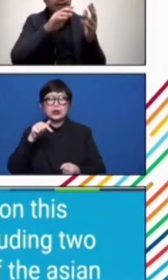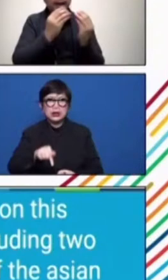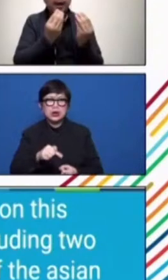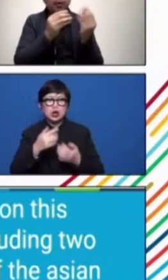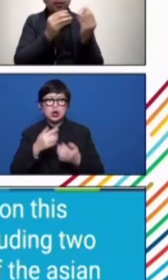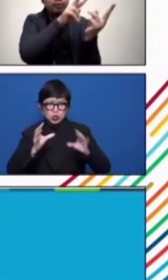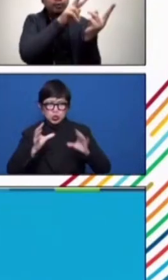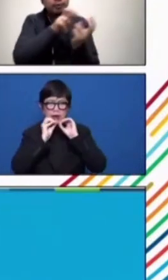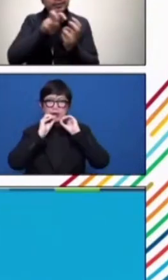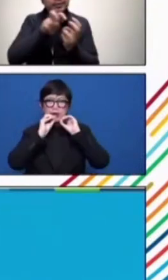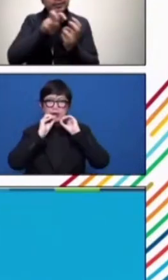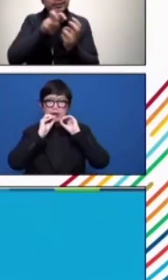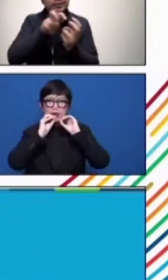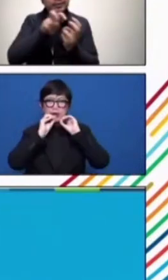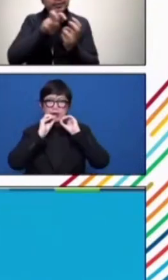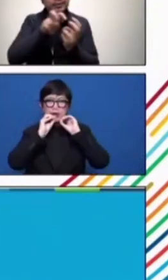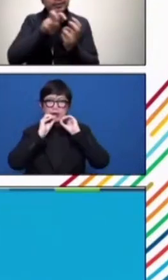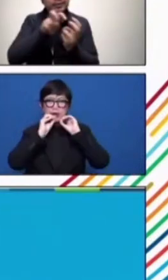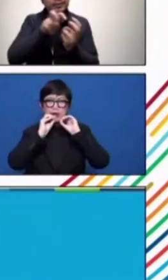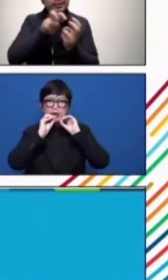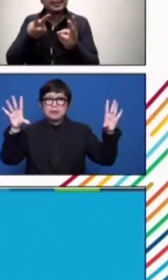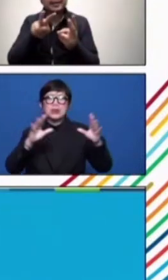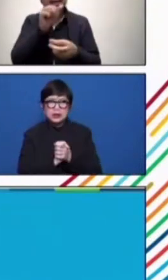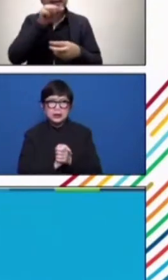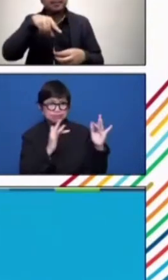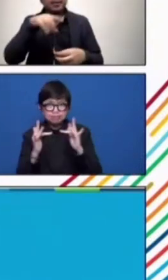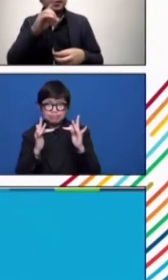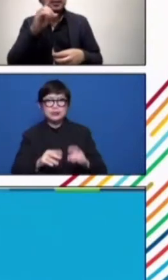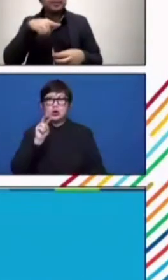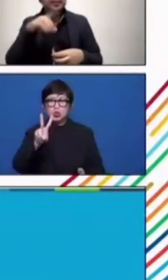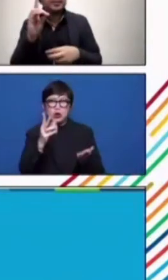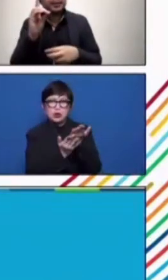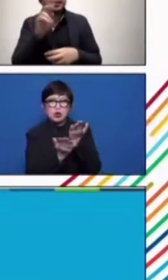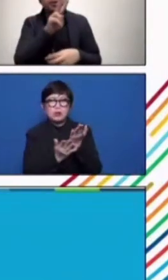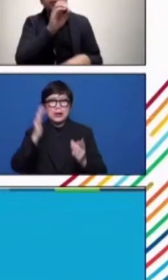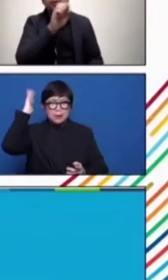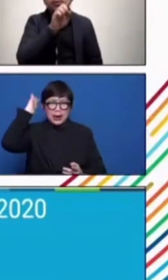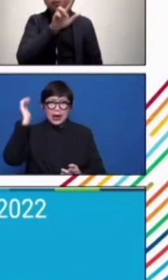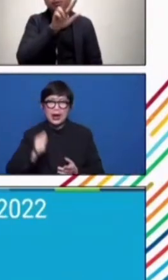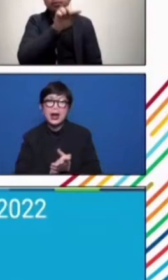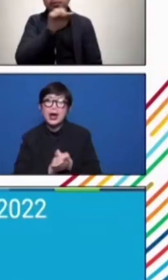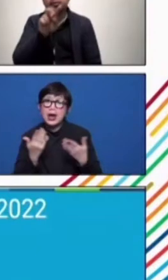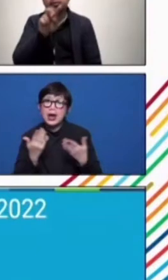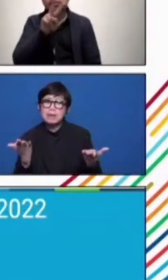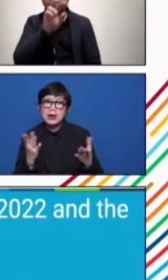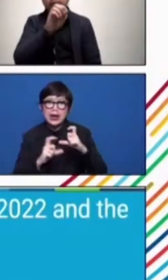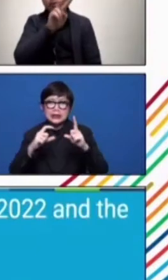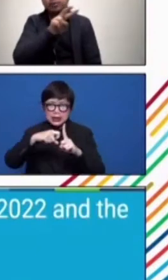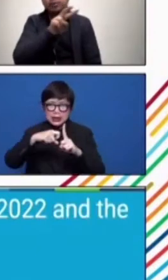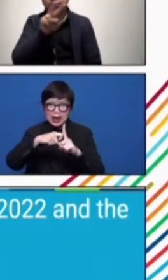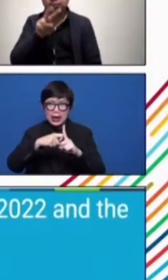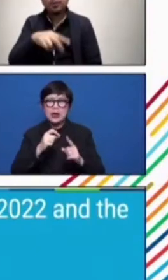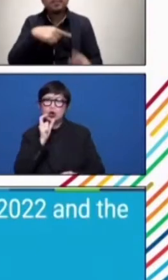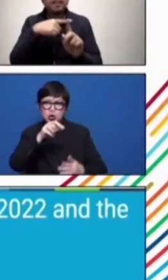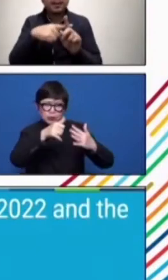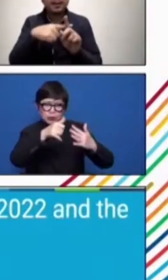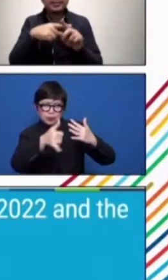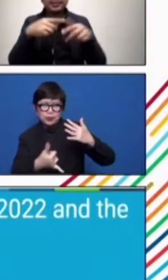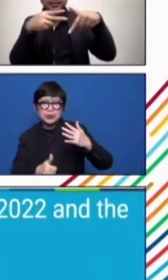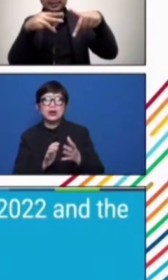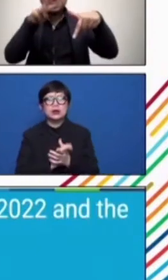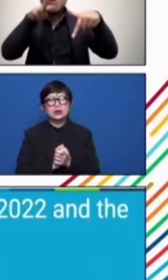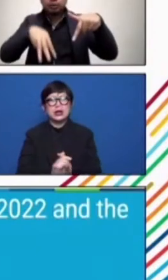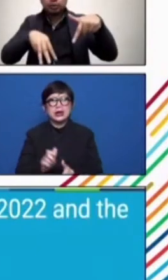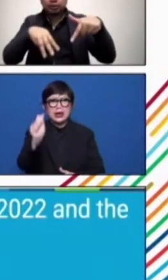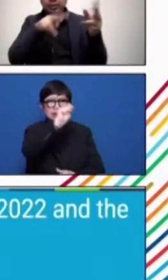the Pacific decade of persons with disabilities from 2013 to 2022 and the implementation of the ancient strategy respectively